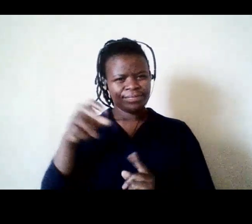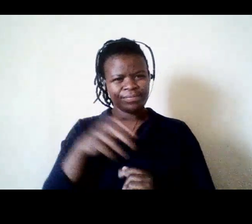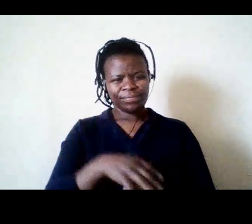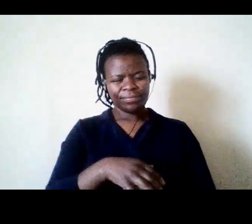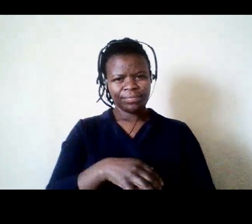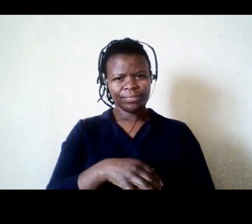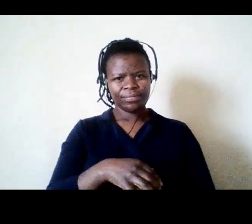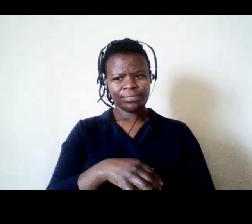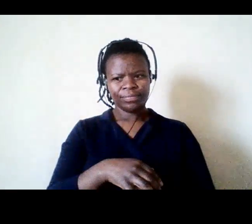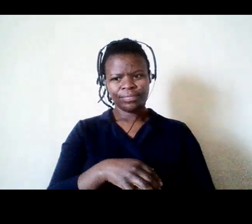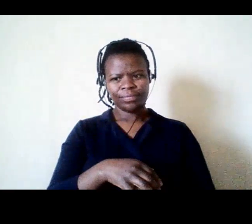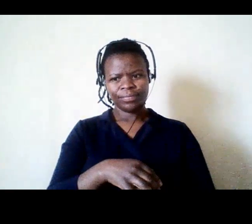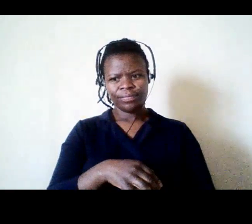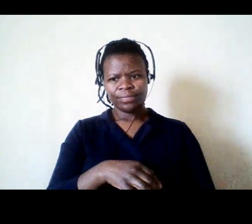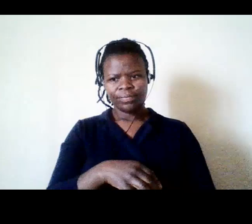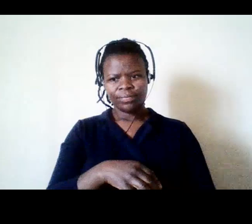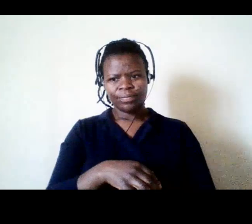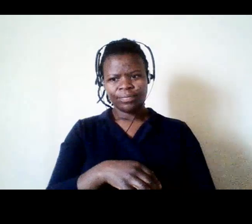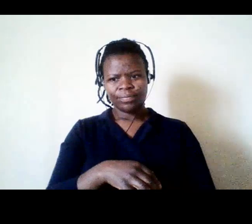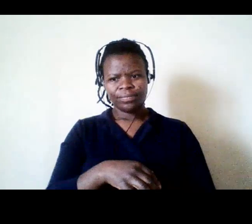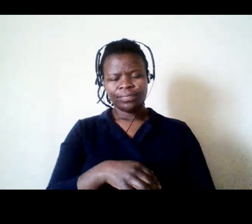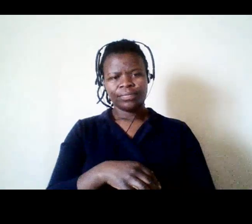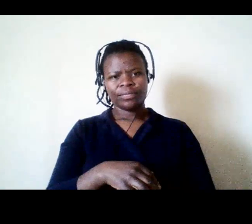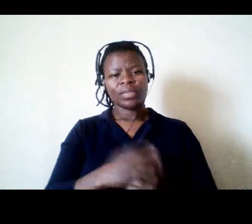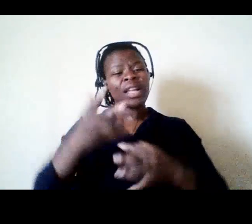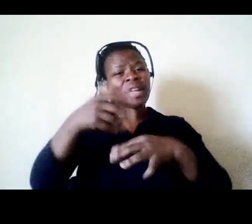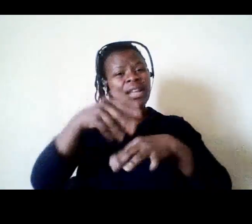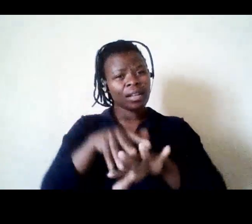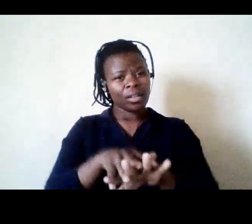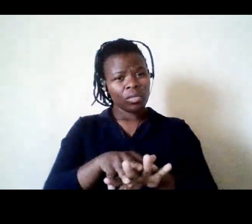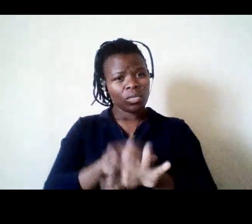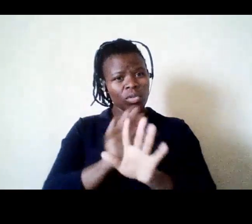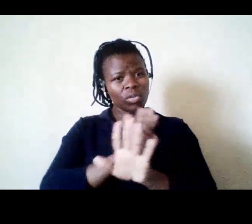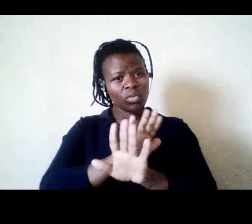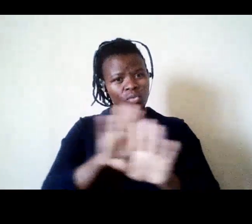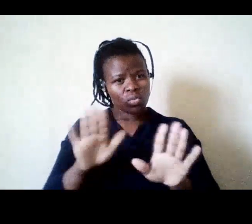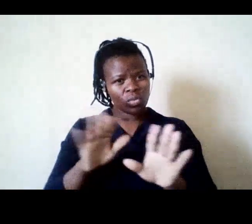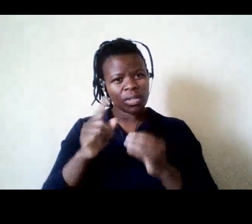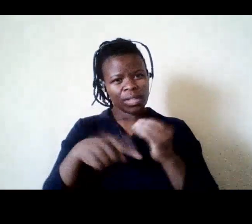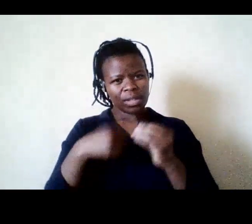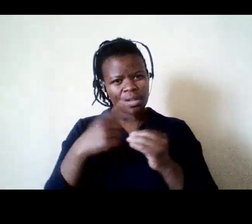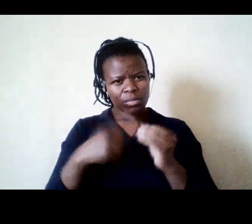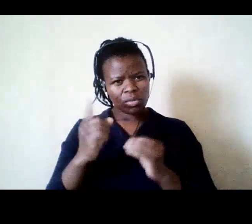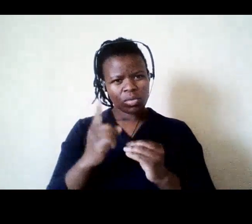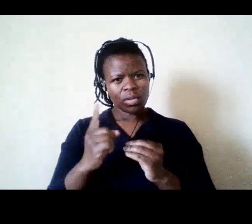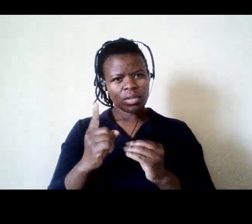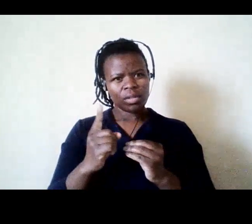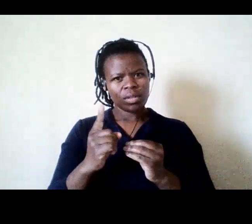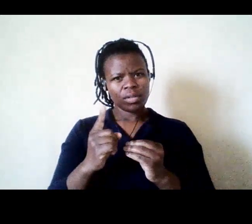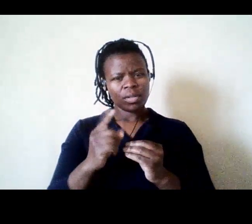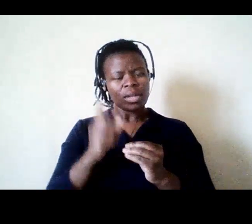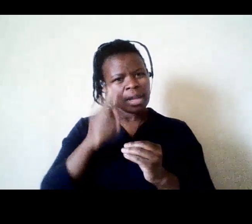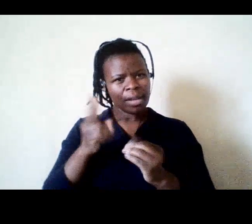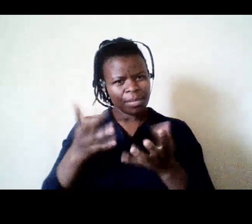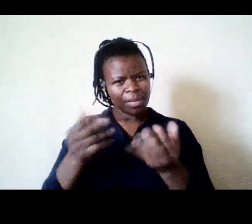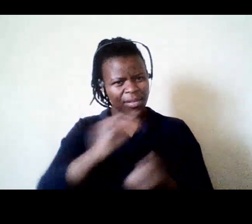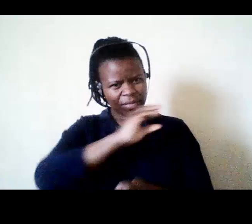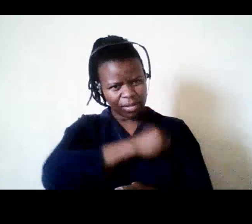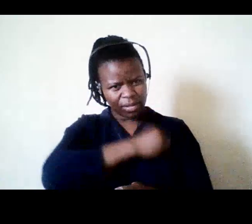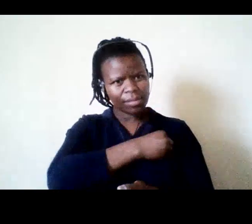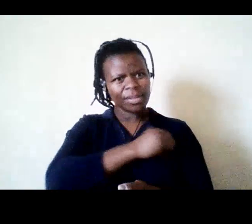inclusion is not just about disability, which marginalizes disability again. Even when you say it's not just